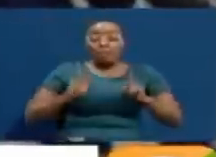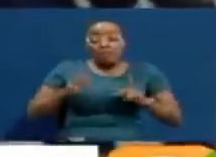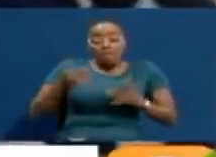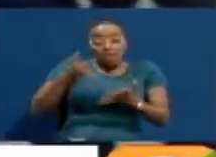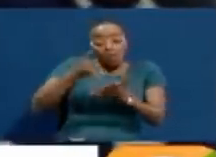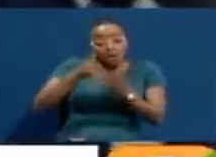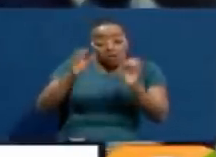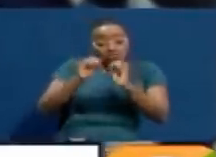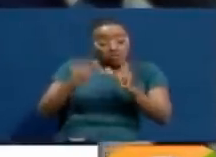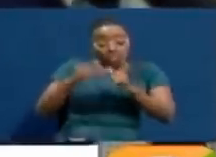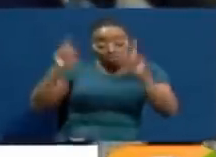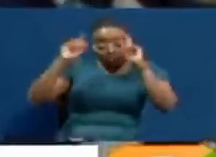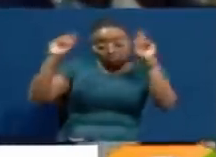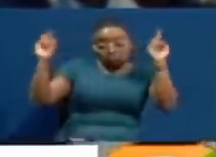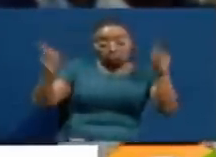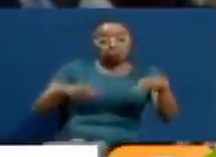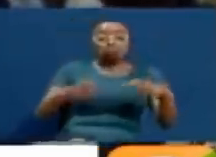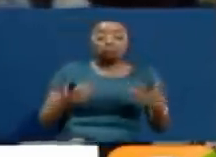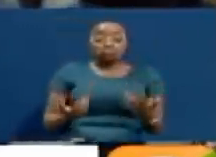shauri yako.